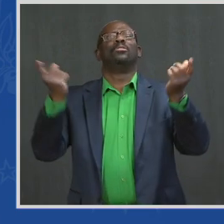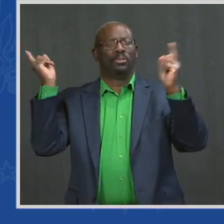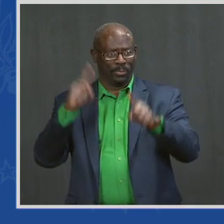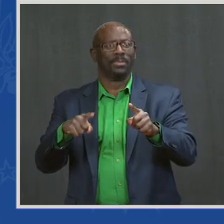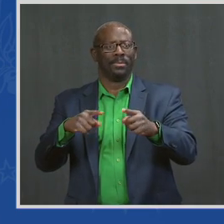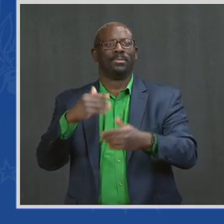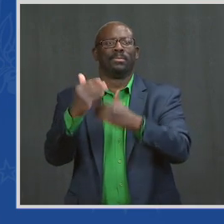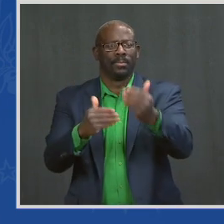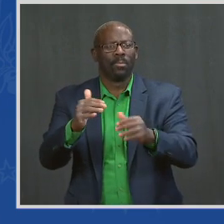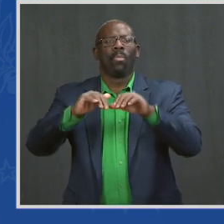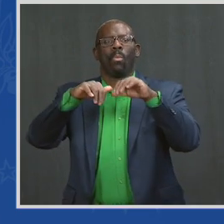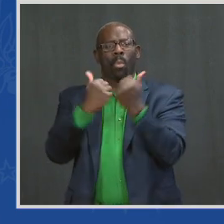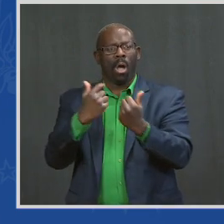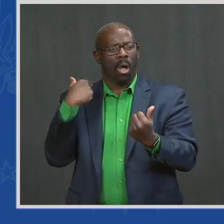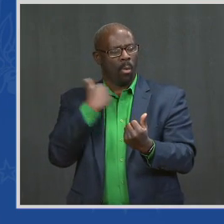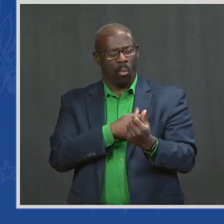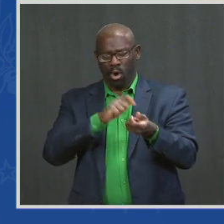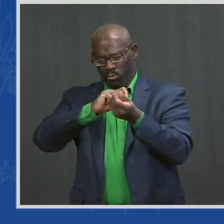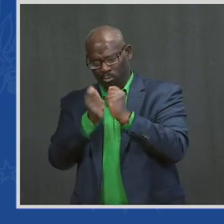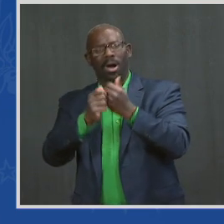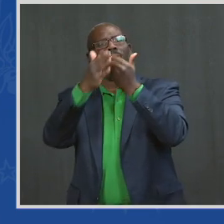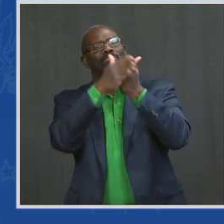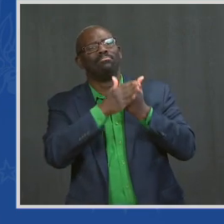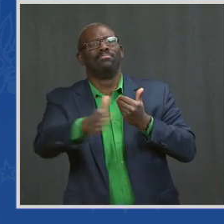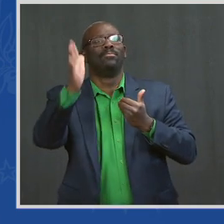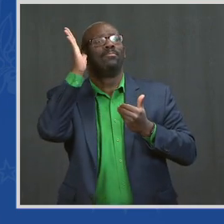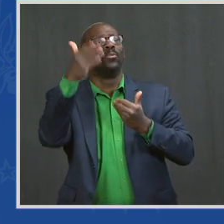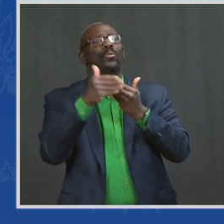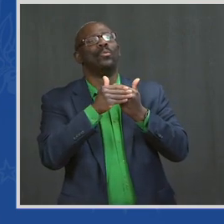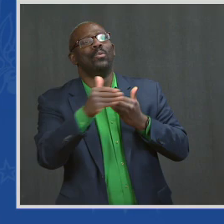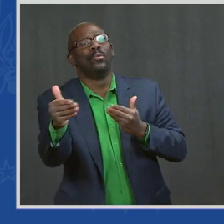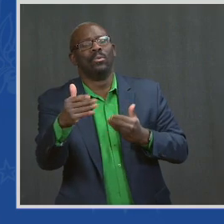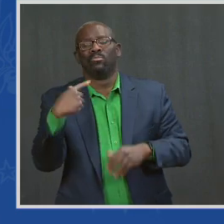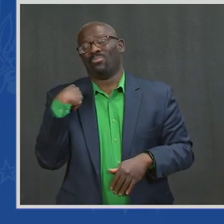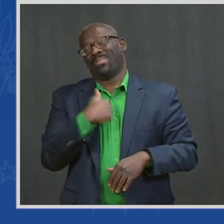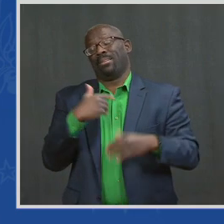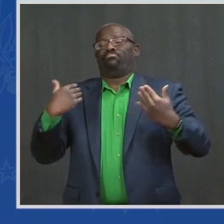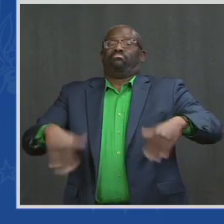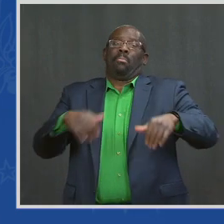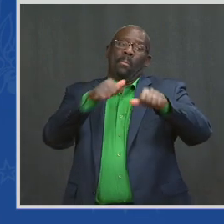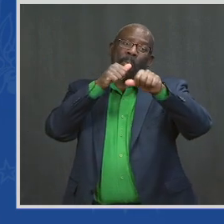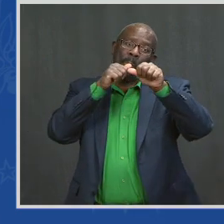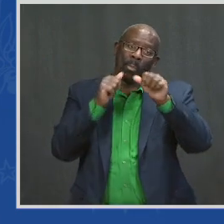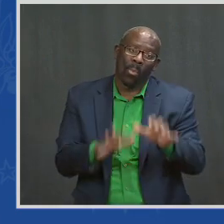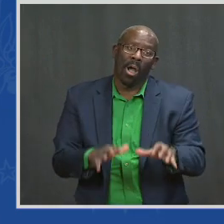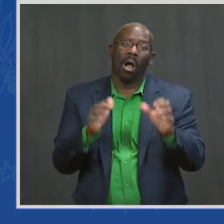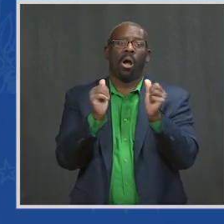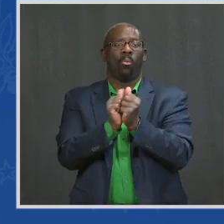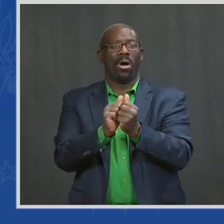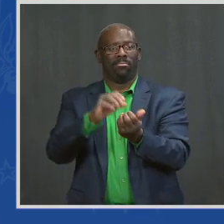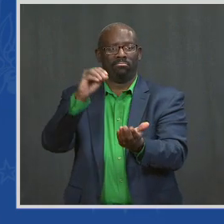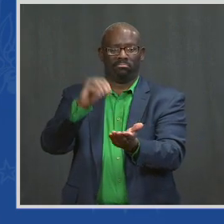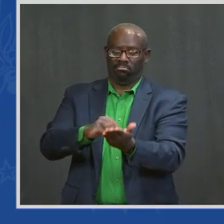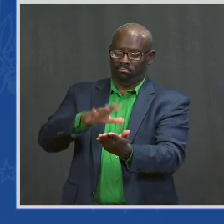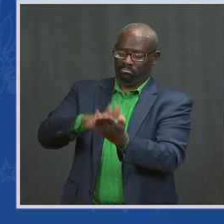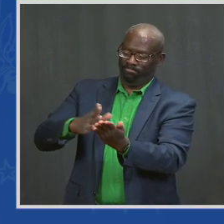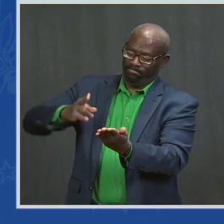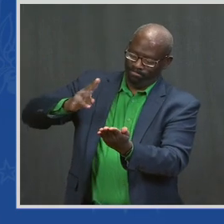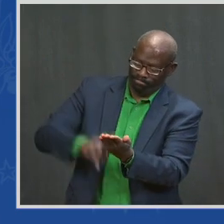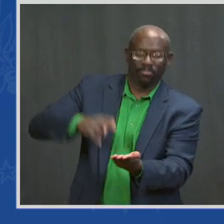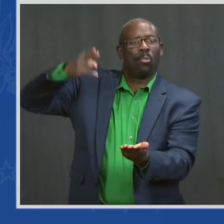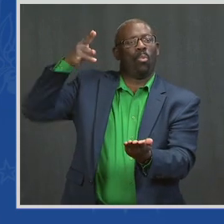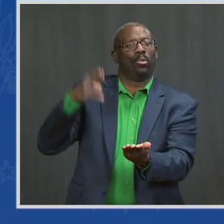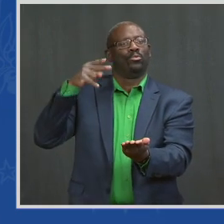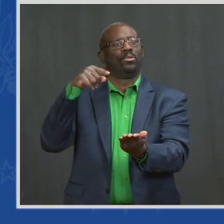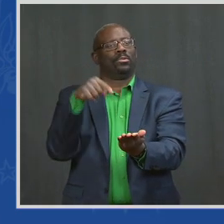we deal with one another. And we're blessed to mark the day in the presence of Miss Opal Lee. As my mother said, God